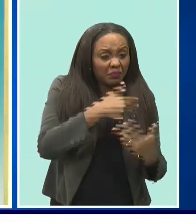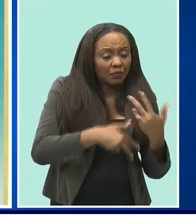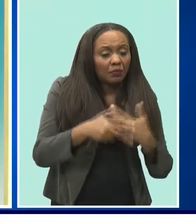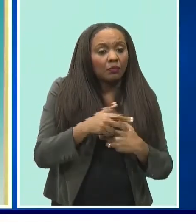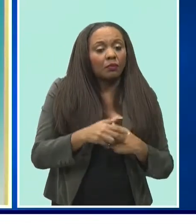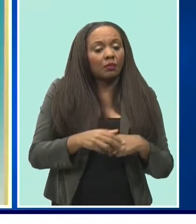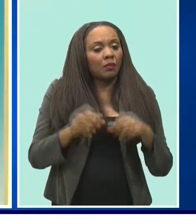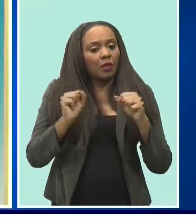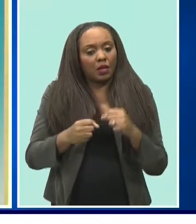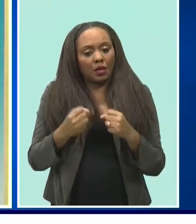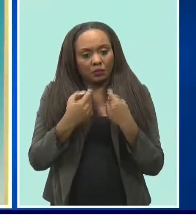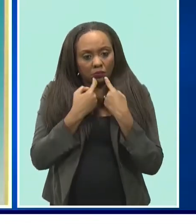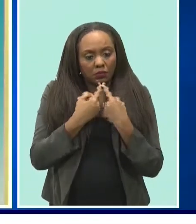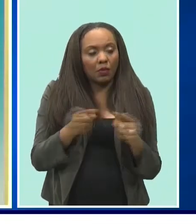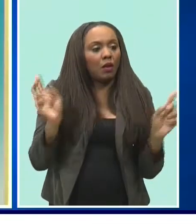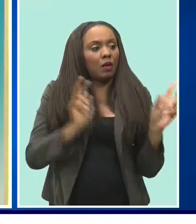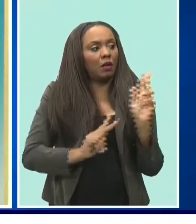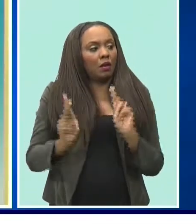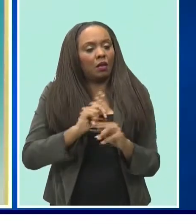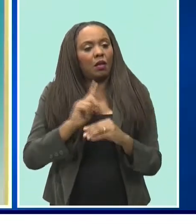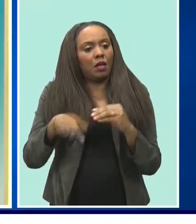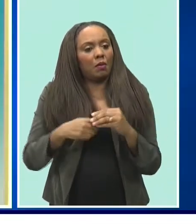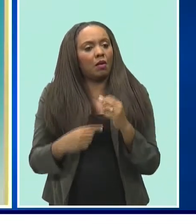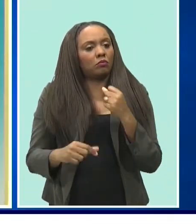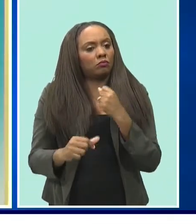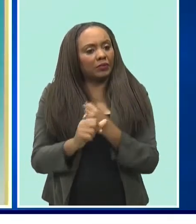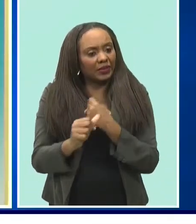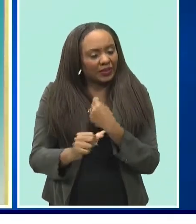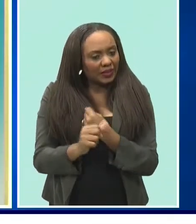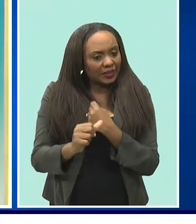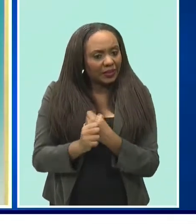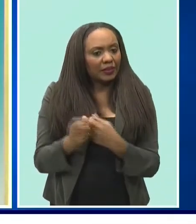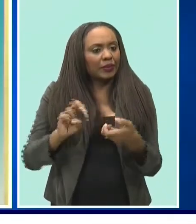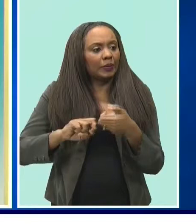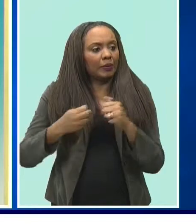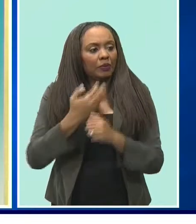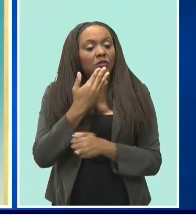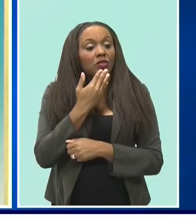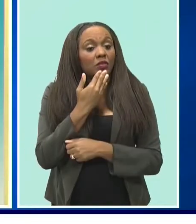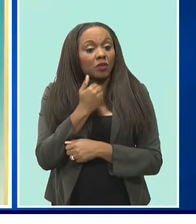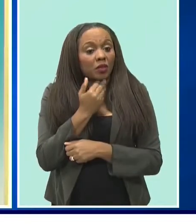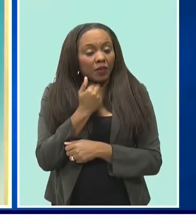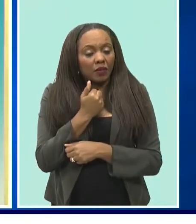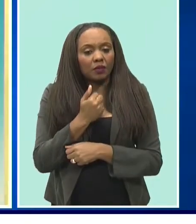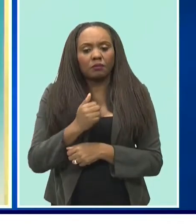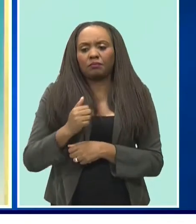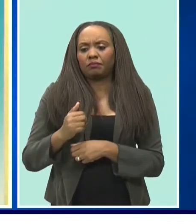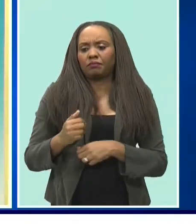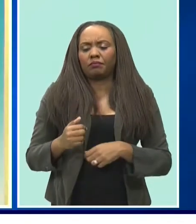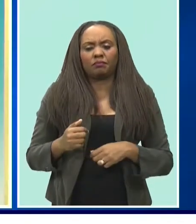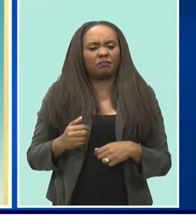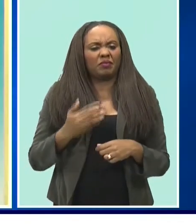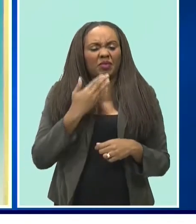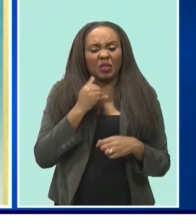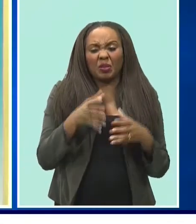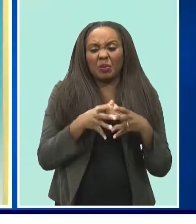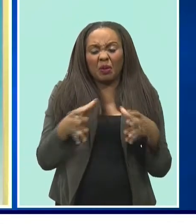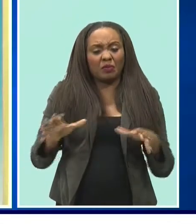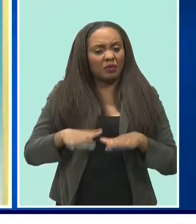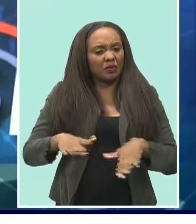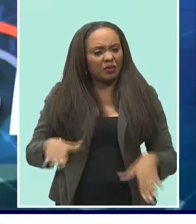You can let the people know of this plight that we have here in our country, how our children are affected, our future is in